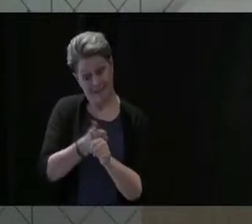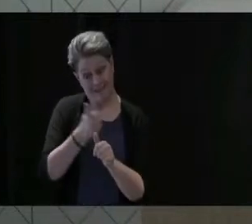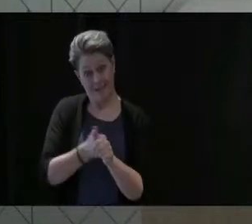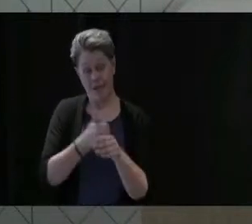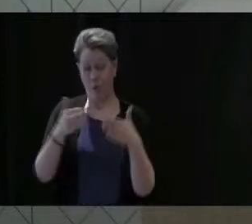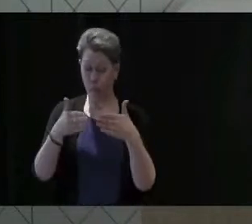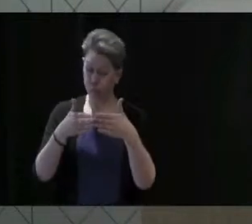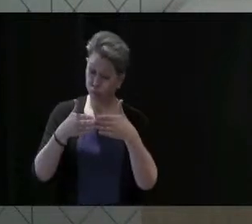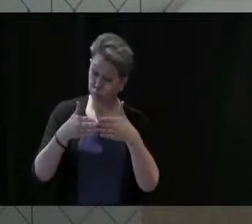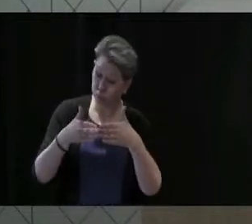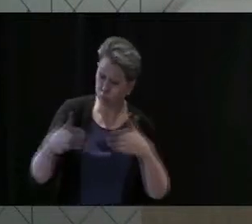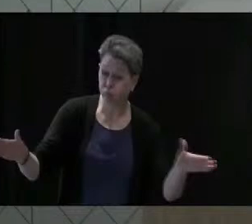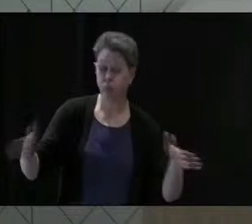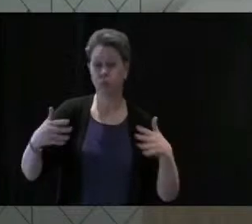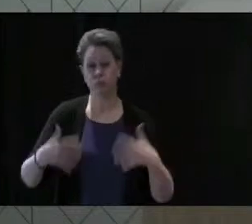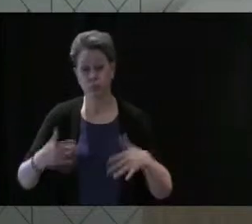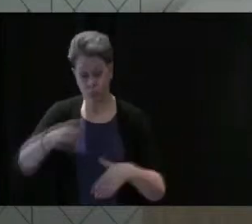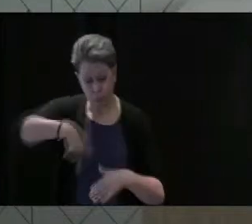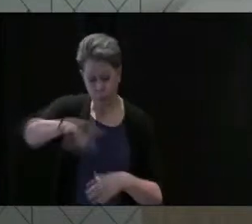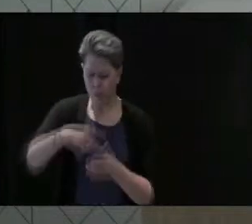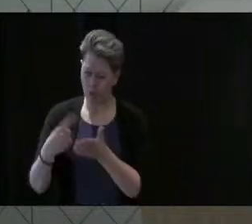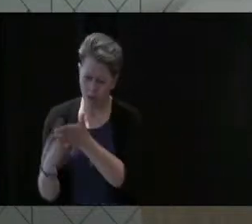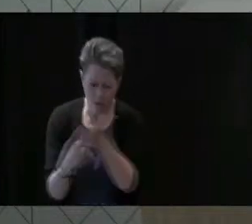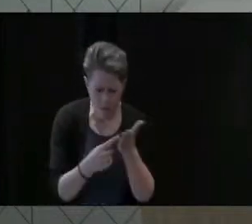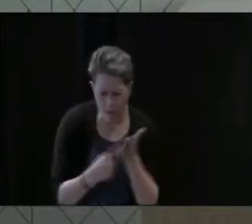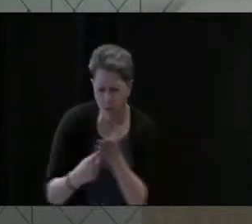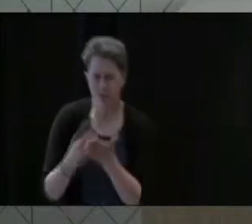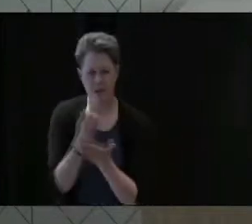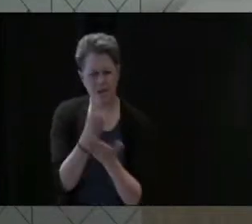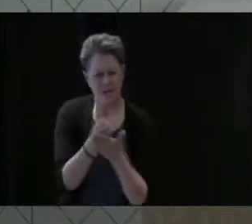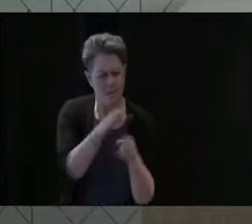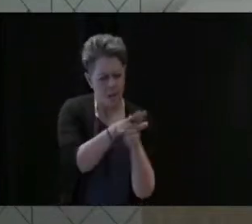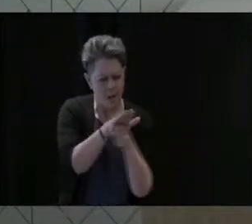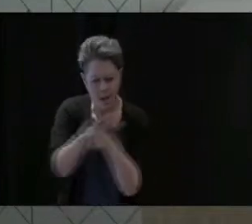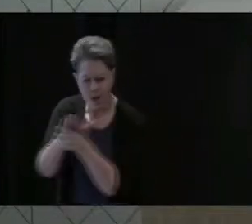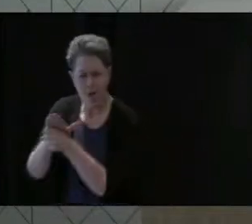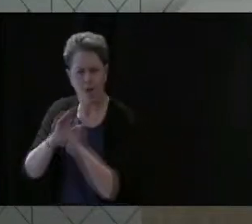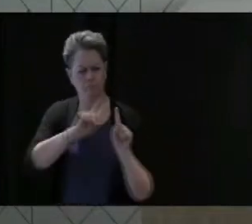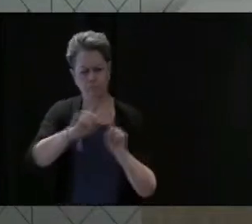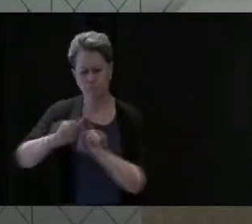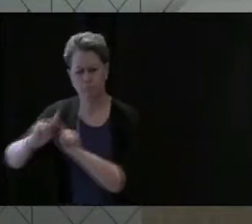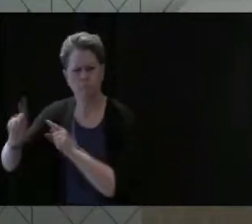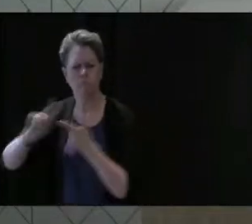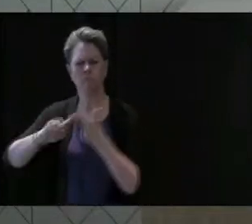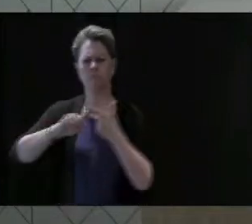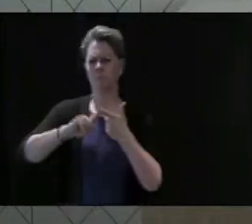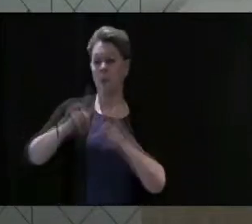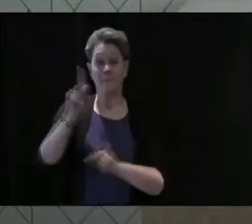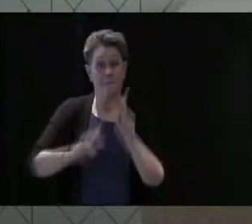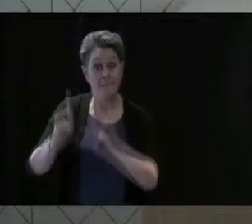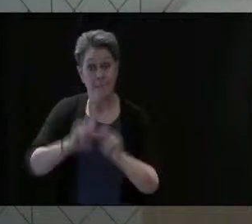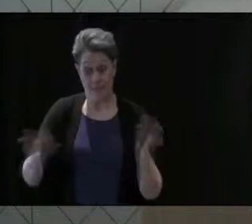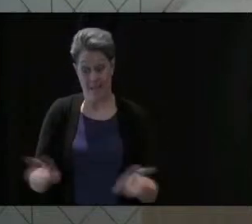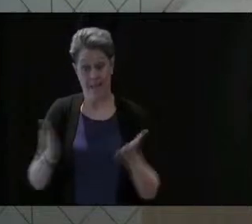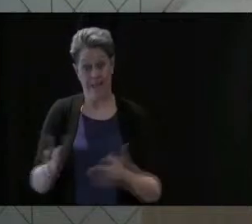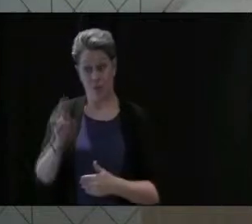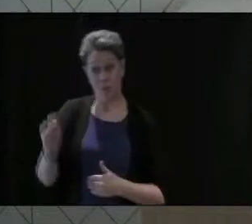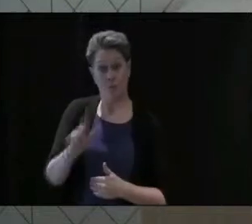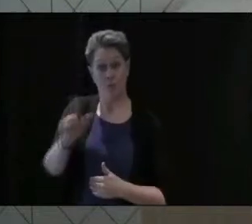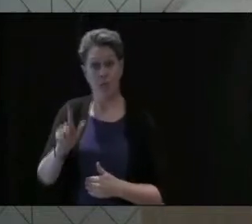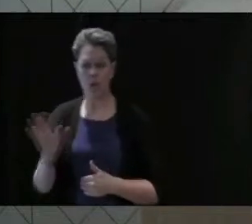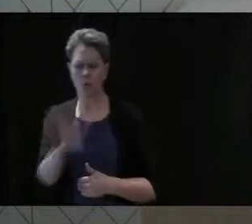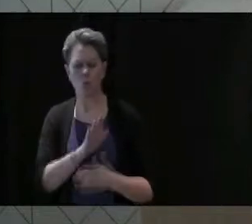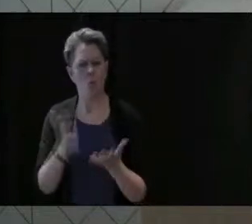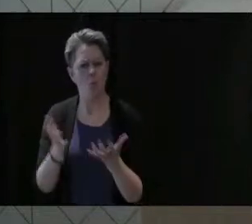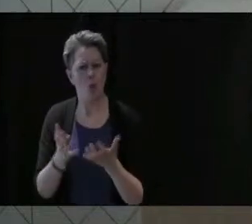have studied and discussed all economic sectors, the social fabric in the province of Newfoundland and